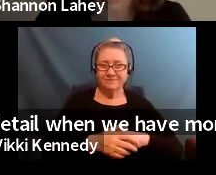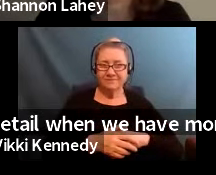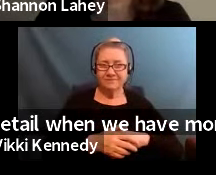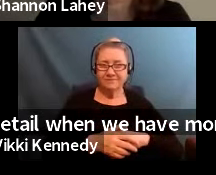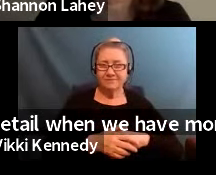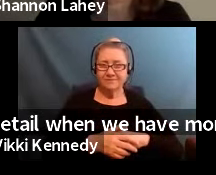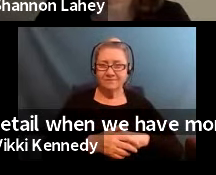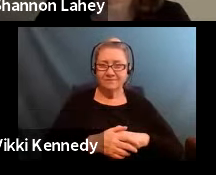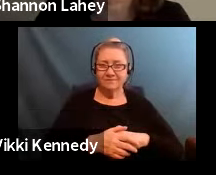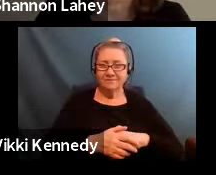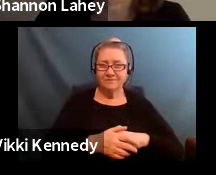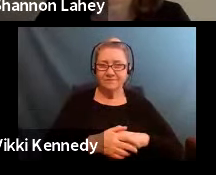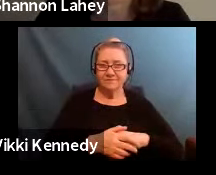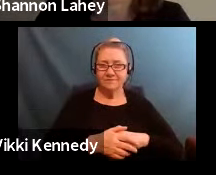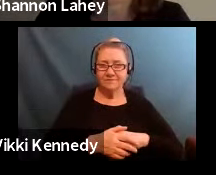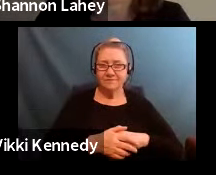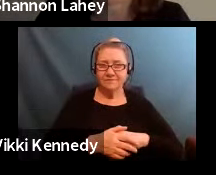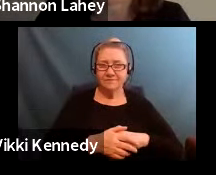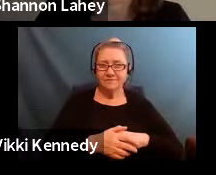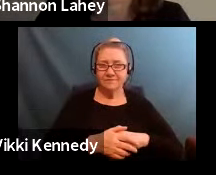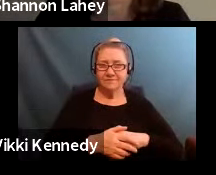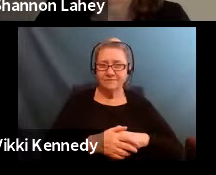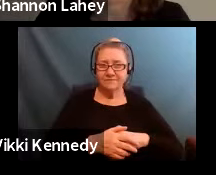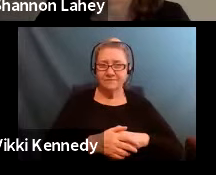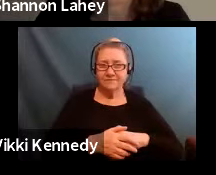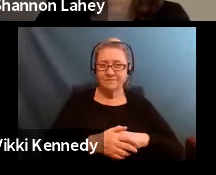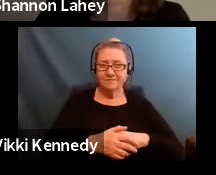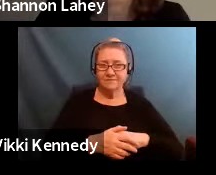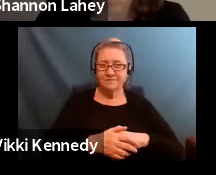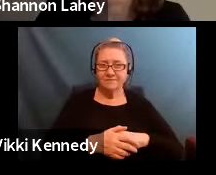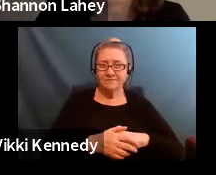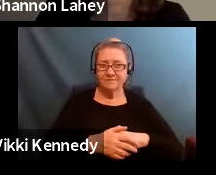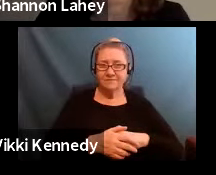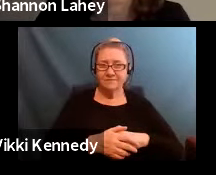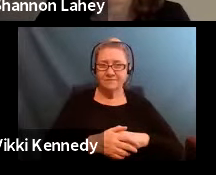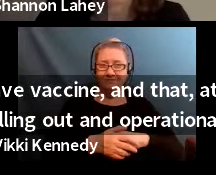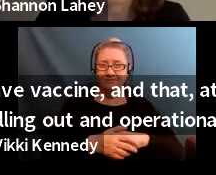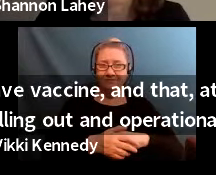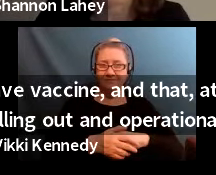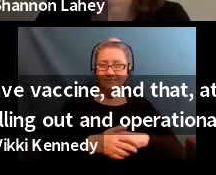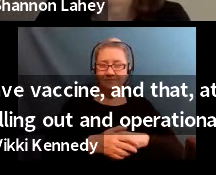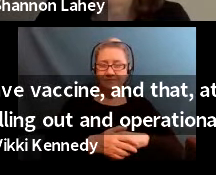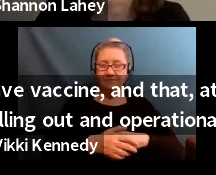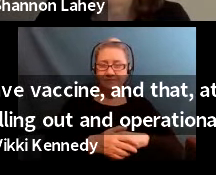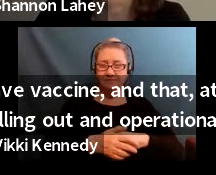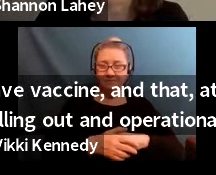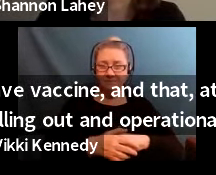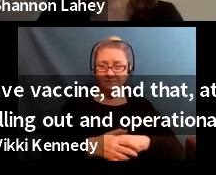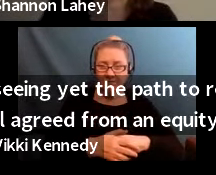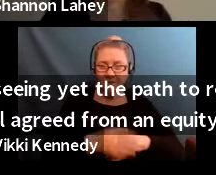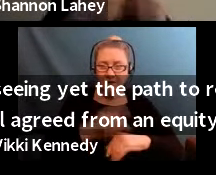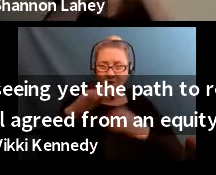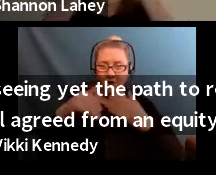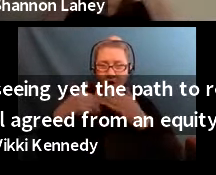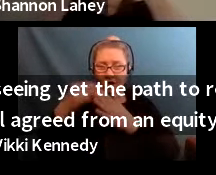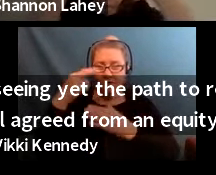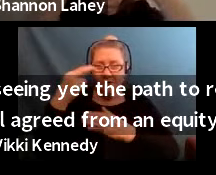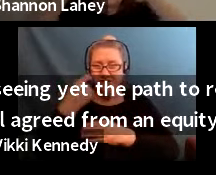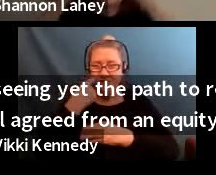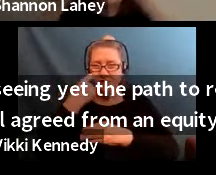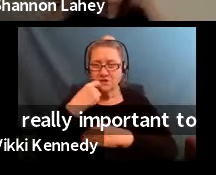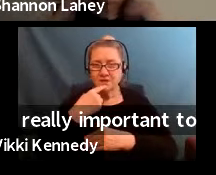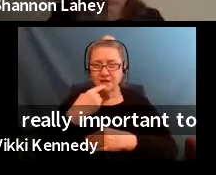really think about how do we keep making progress on all these fronts that we know we need to, that's so critical for all the reasons you just articulated.